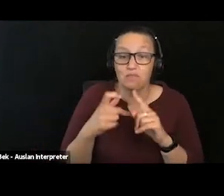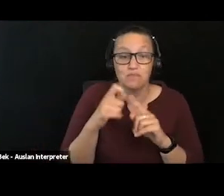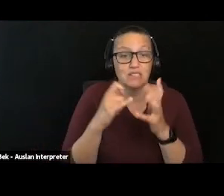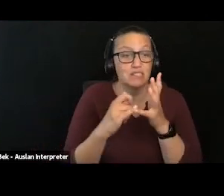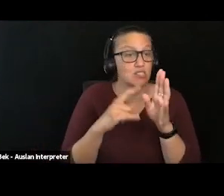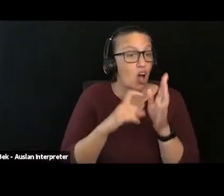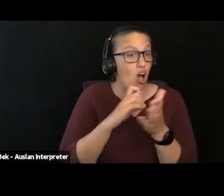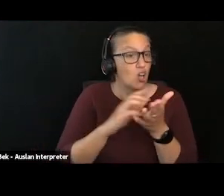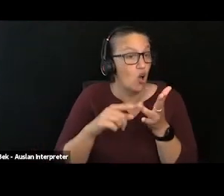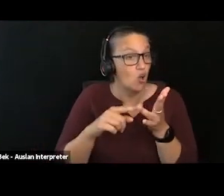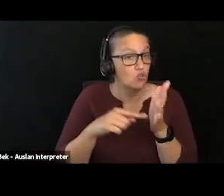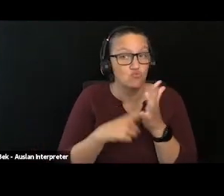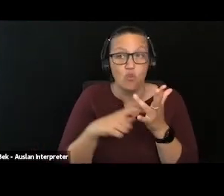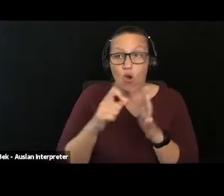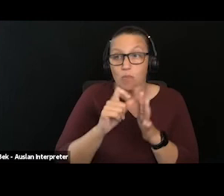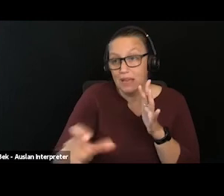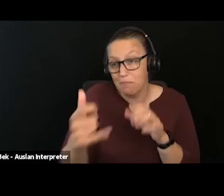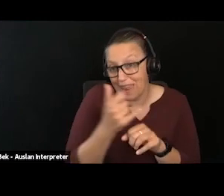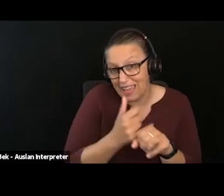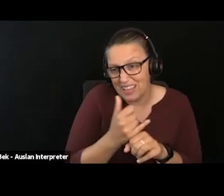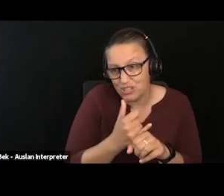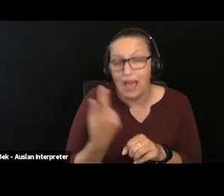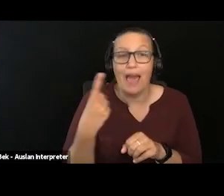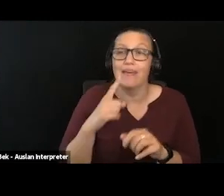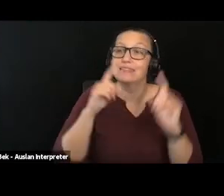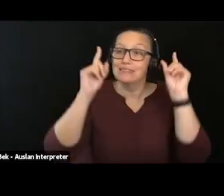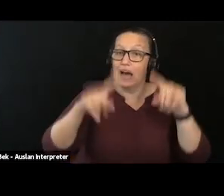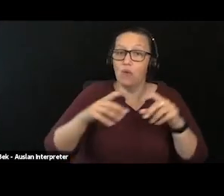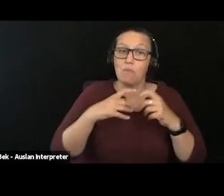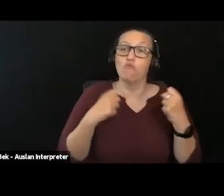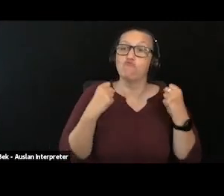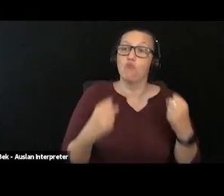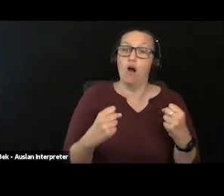on stronger opioids and at higher doses.